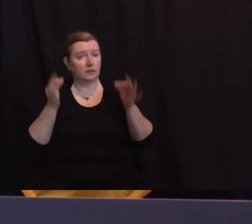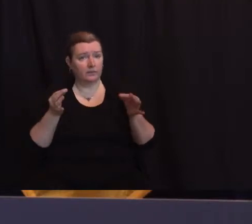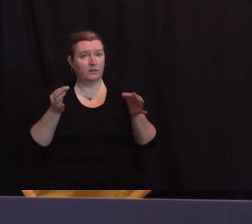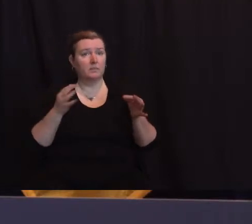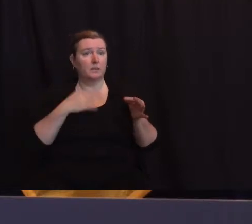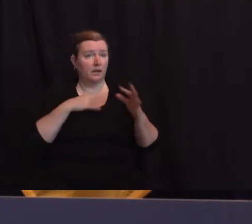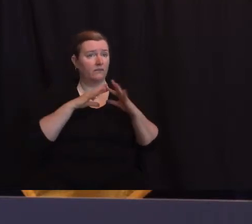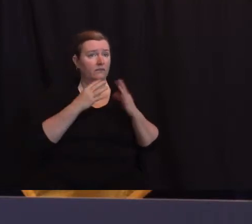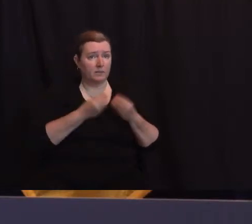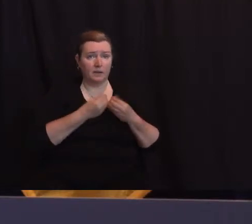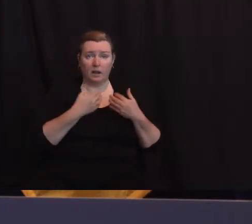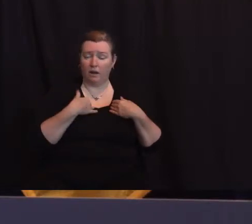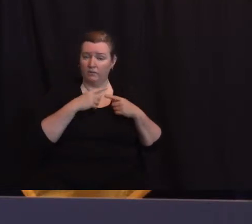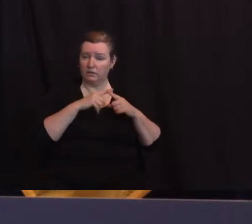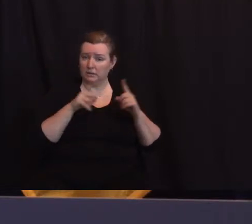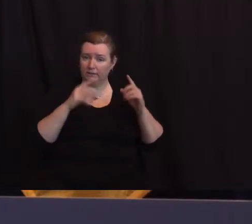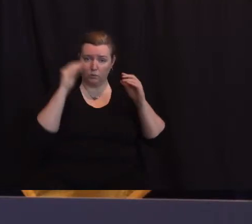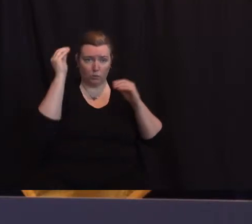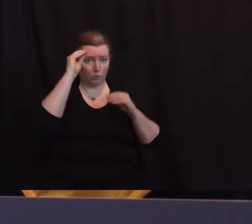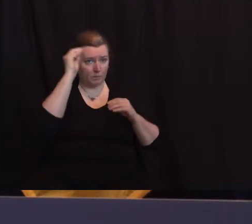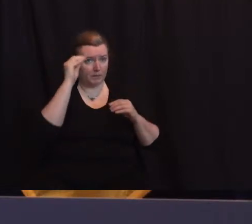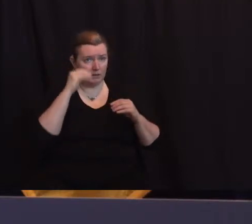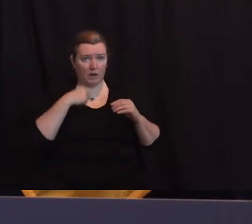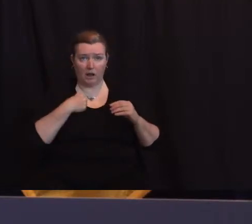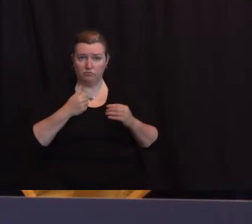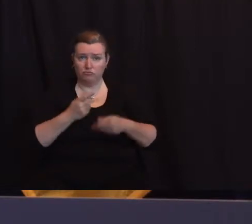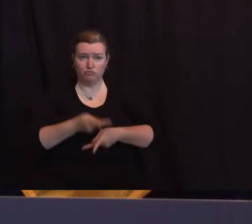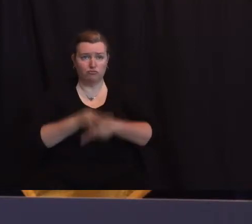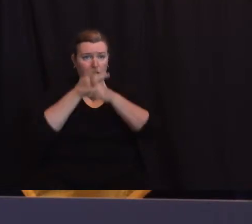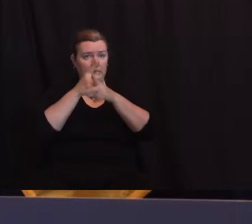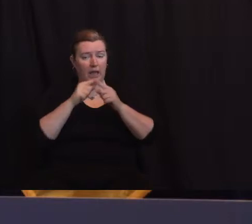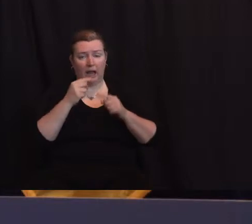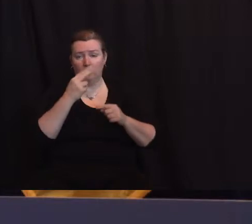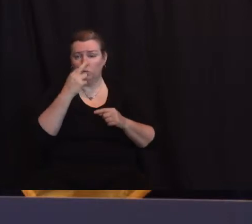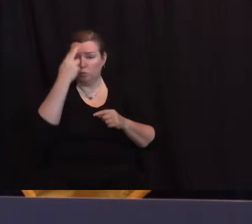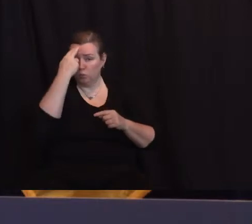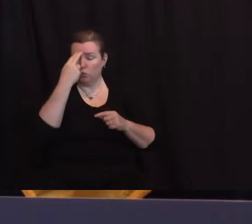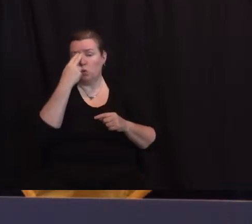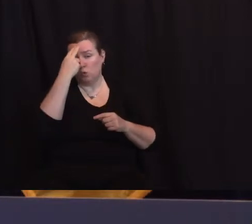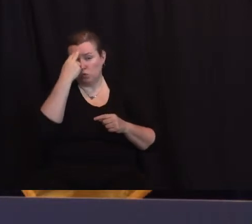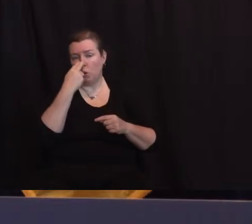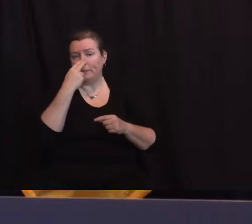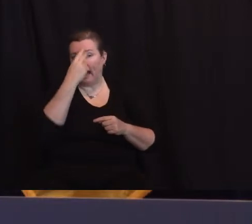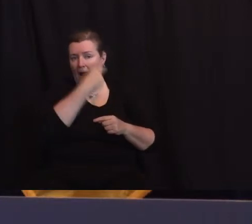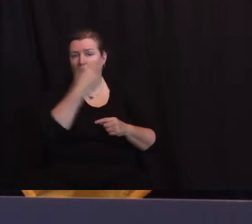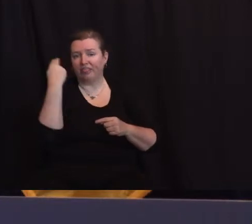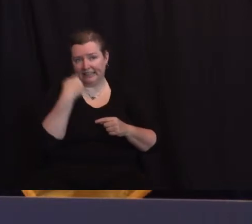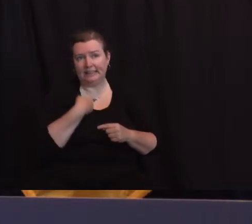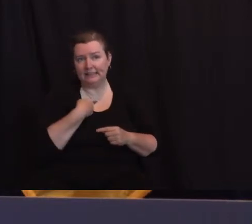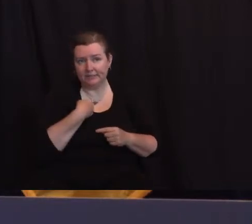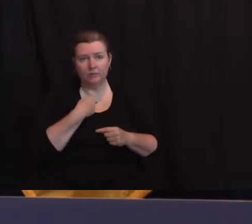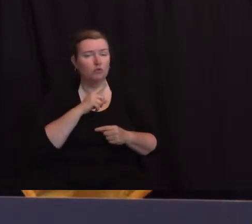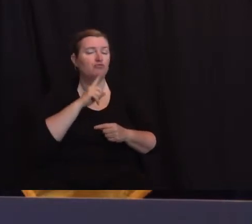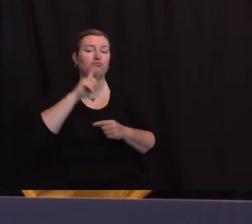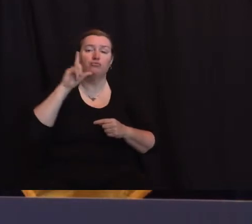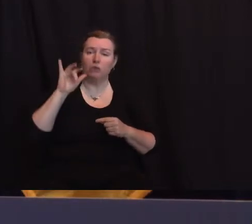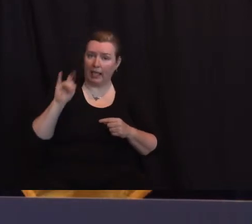who have a different opinion on this. I was raised as a Roman Catholic, and that's a reality. The fact of the matter is,